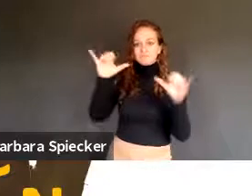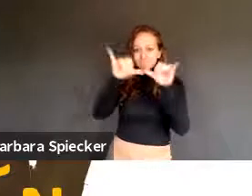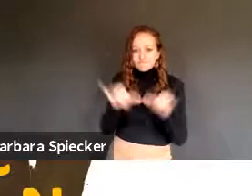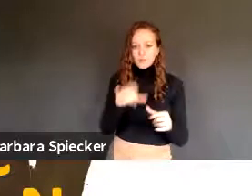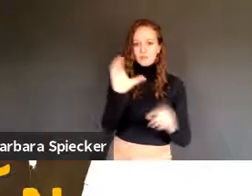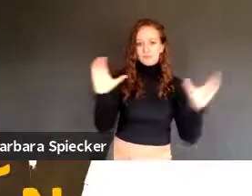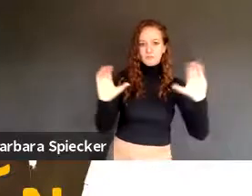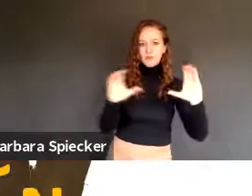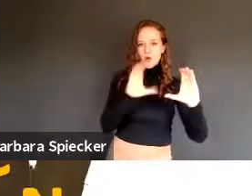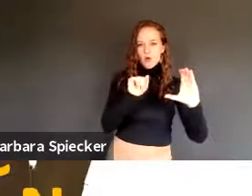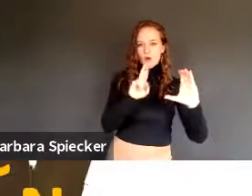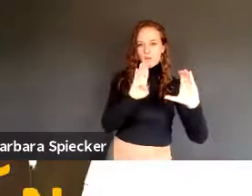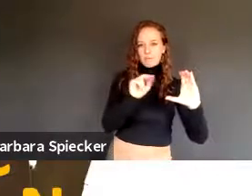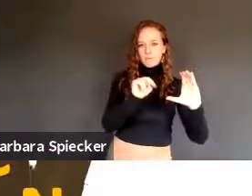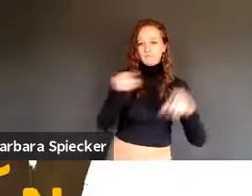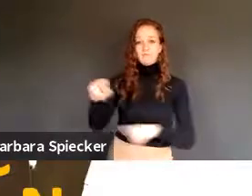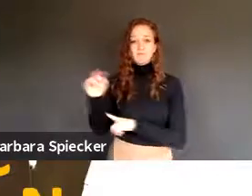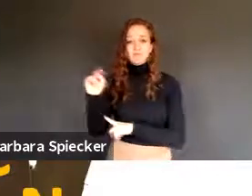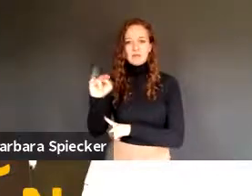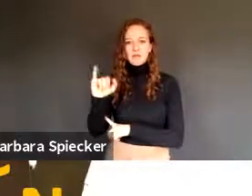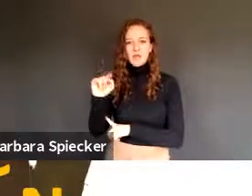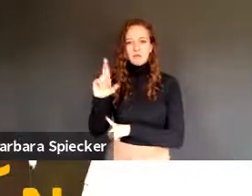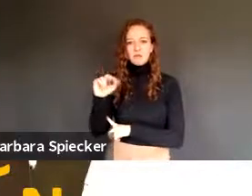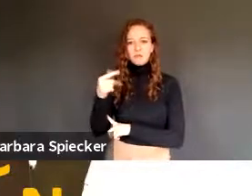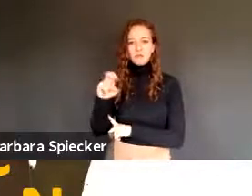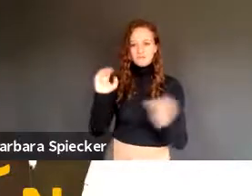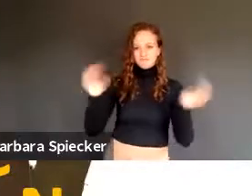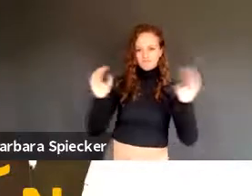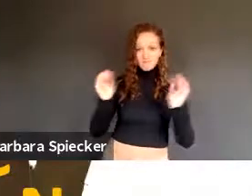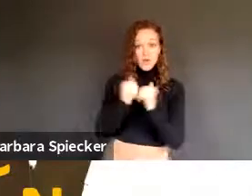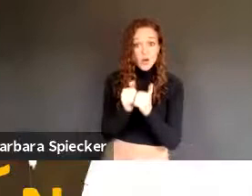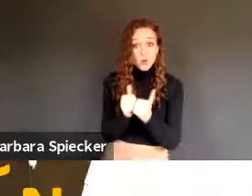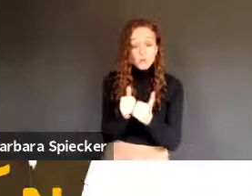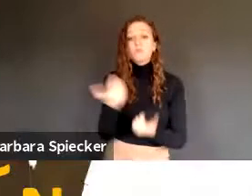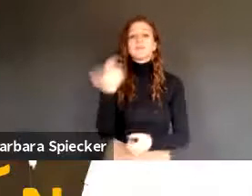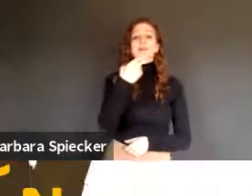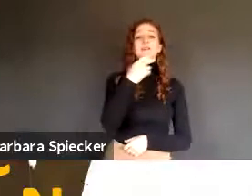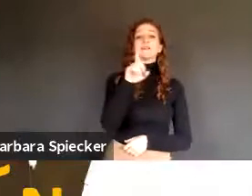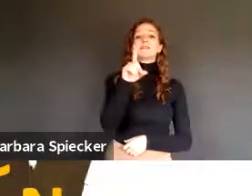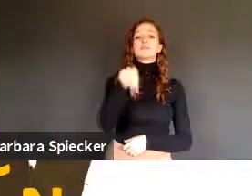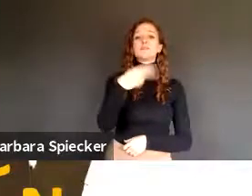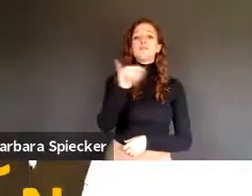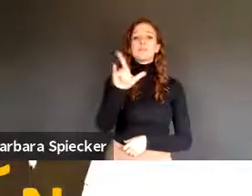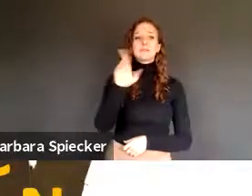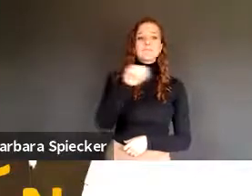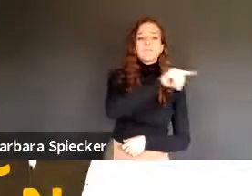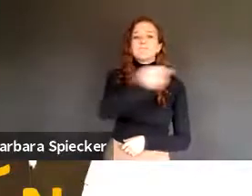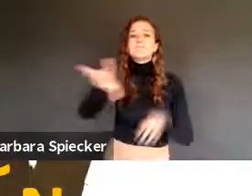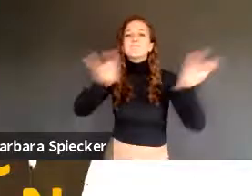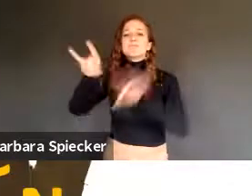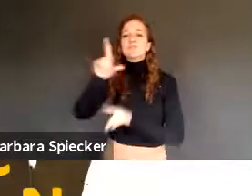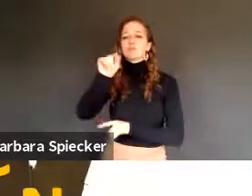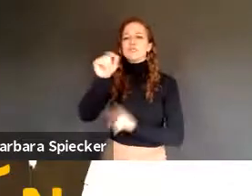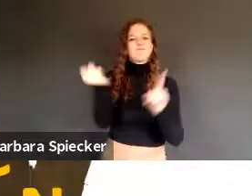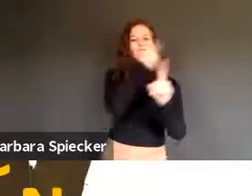I also wanted to look at elemental composition. So to quantify carbon-nitrogen ratio, I randomly collected 1-inch square